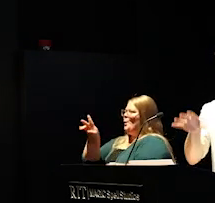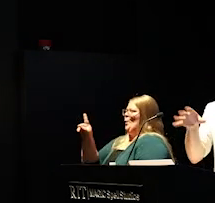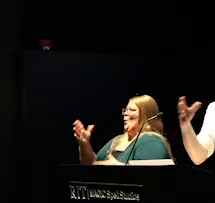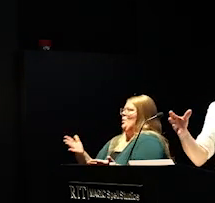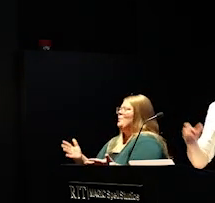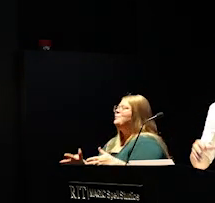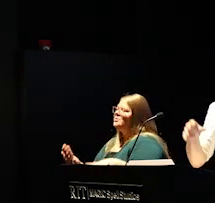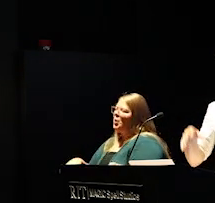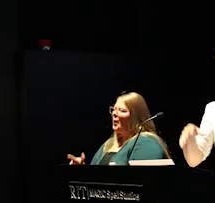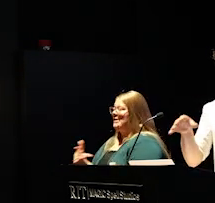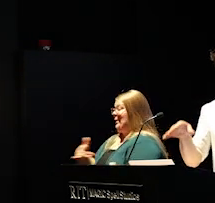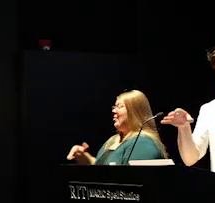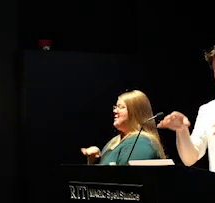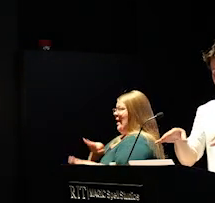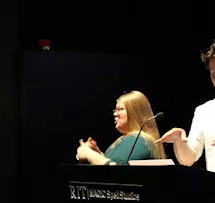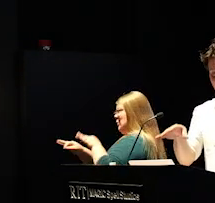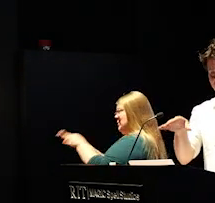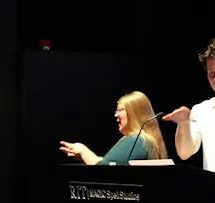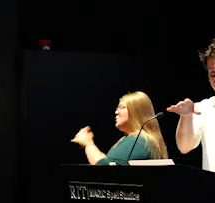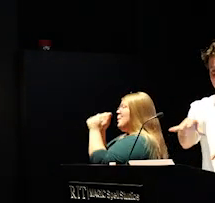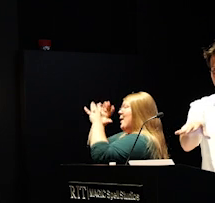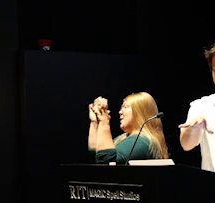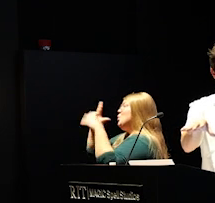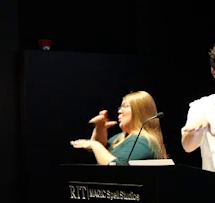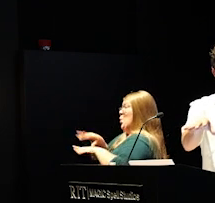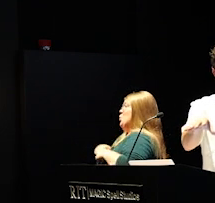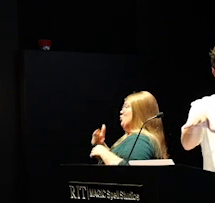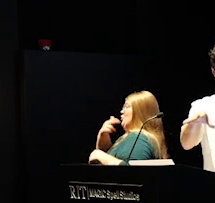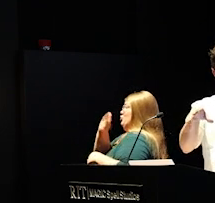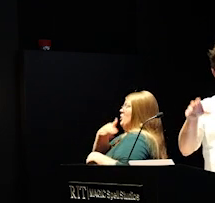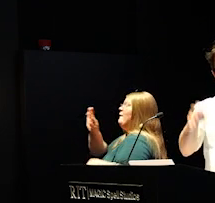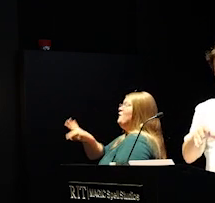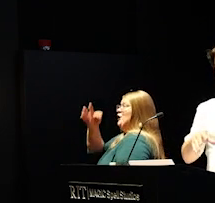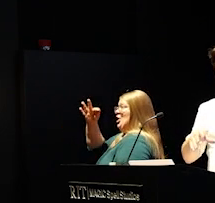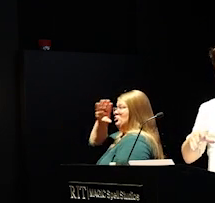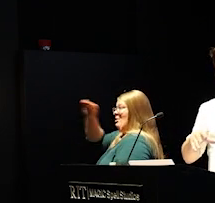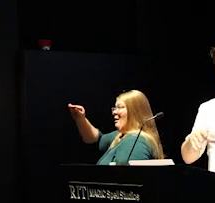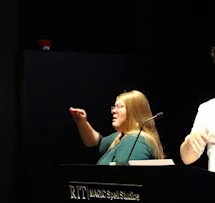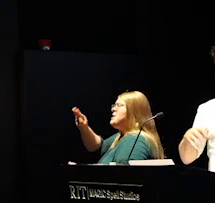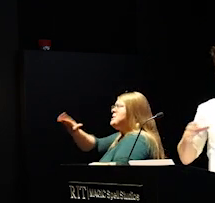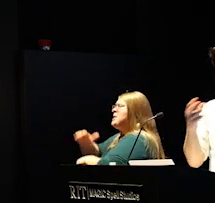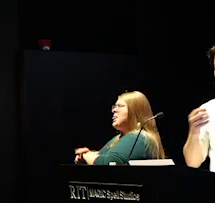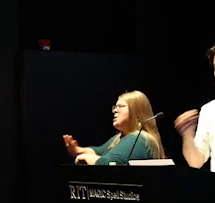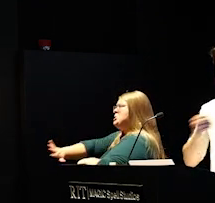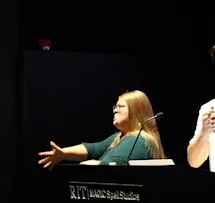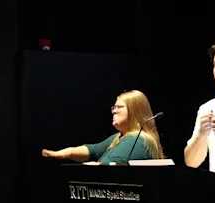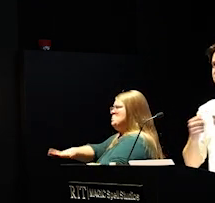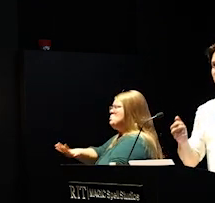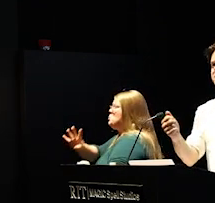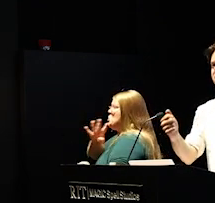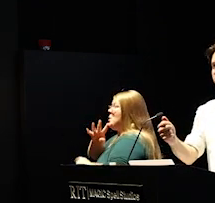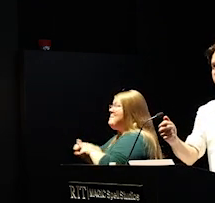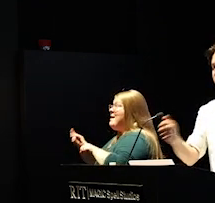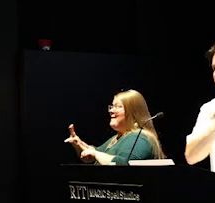imagine, I will tell this to the staff, imagine the restaurant's owned by a French guy, and he's pretty good at English, but when he gets